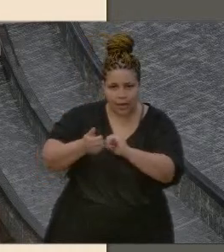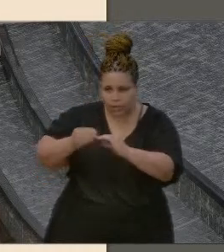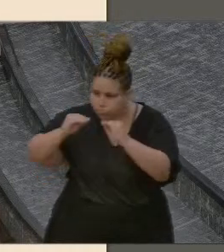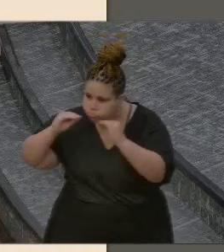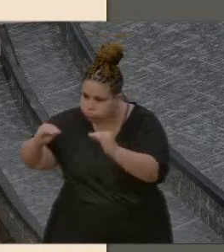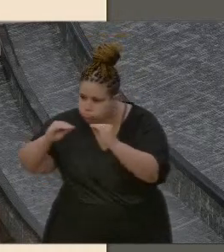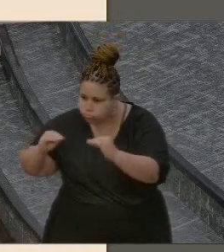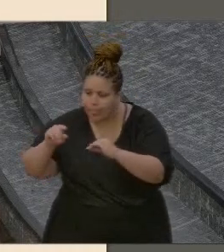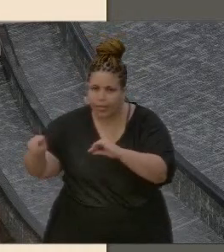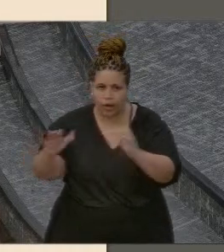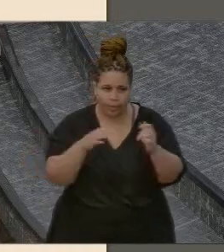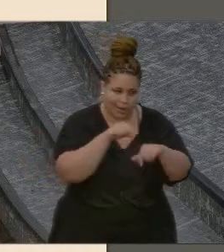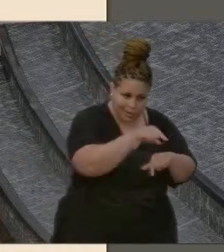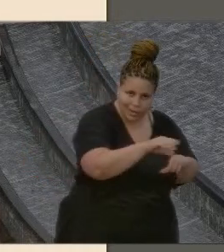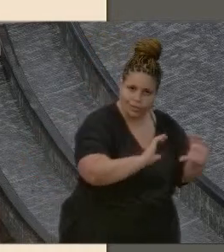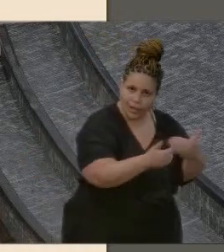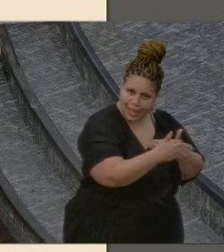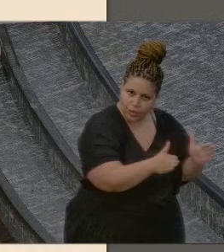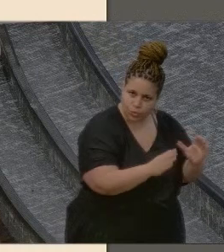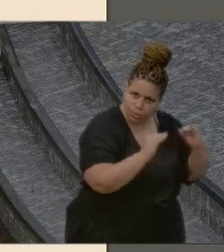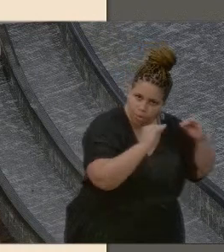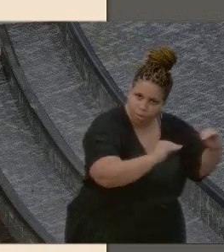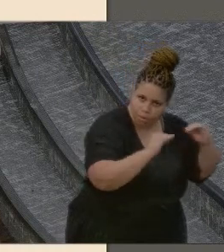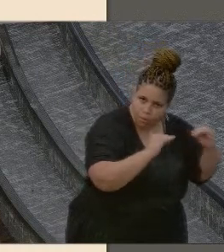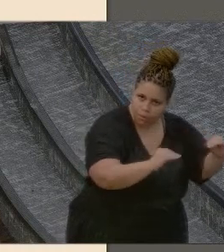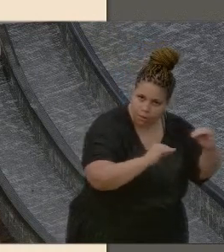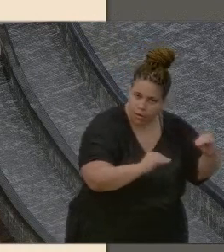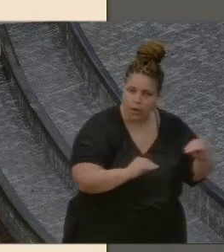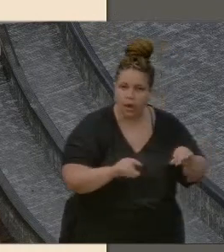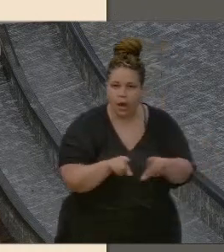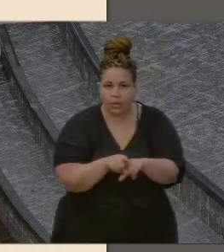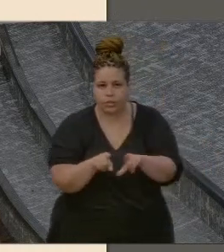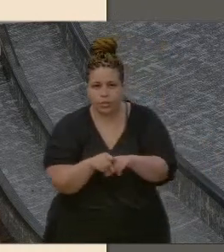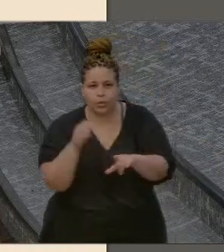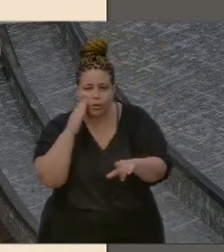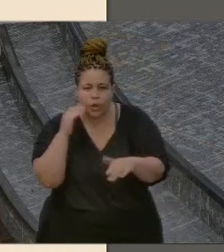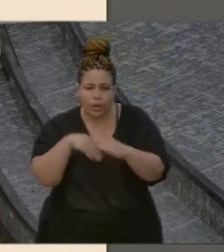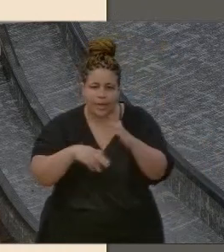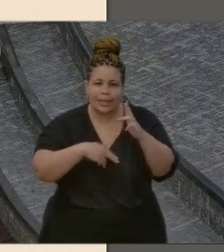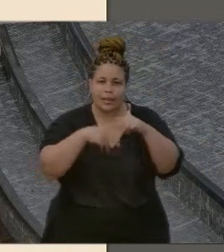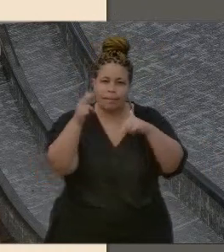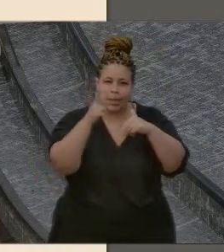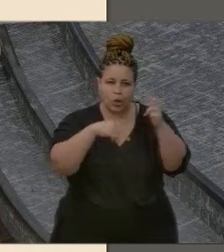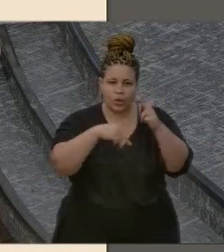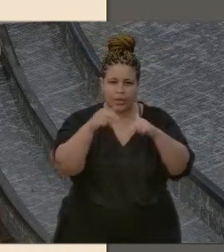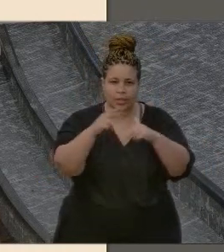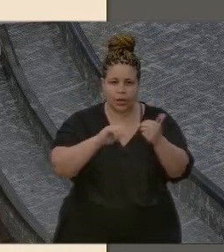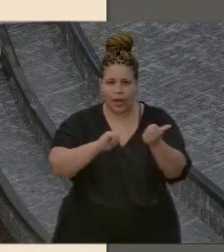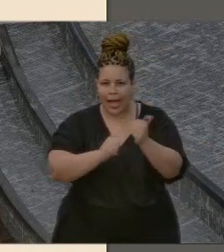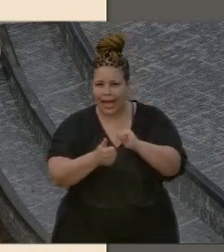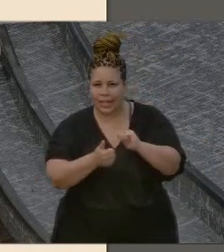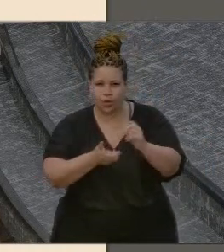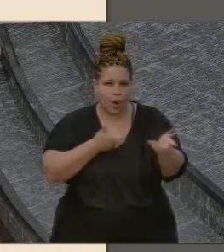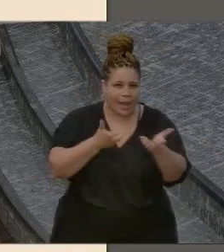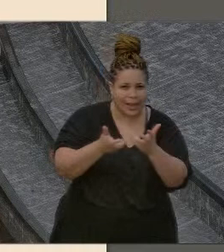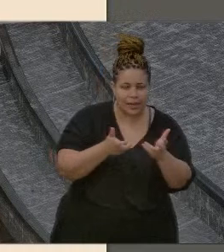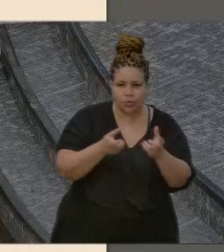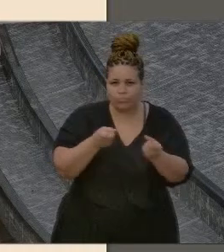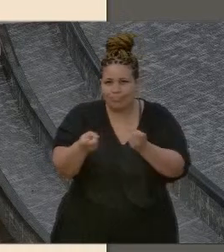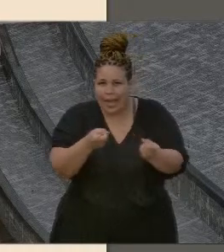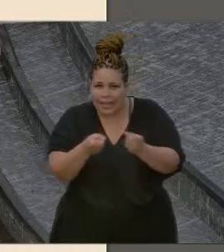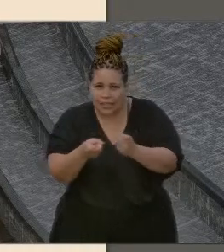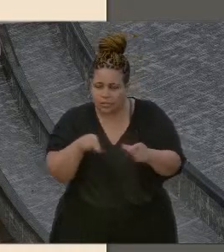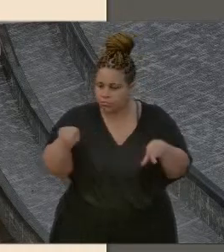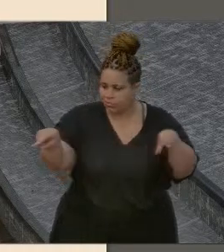instruction in the classroom, but there's also a facilities question as well as the nature of the room for ISS. Is